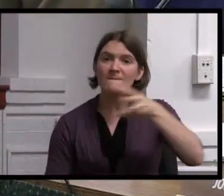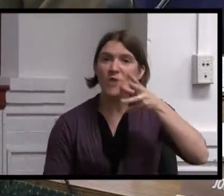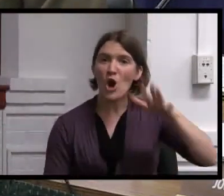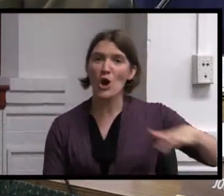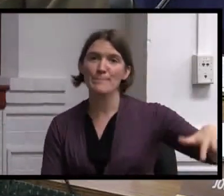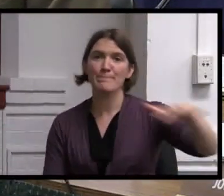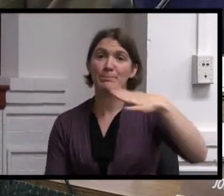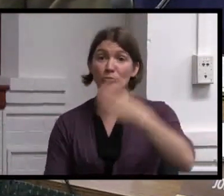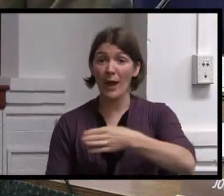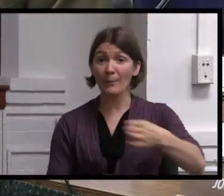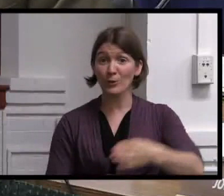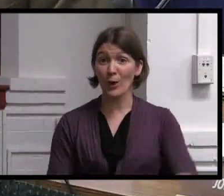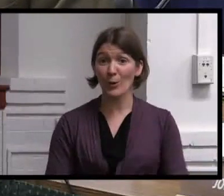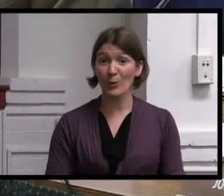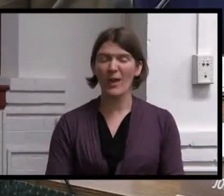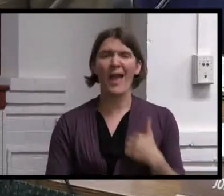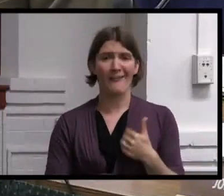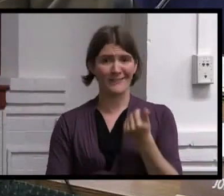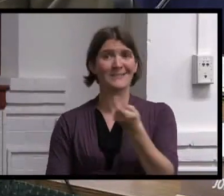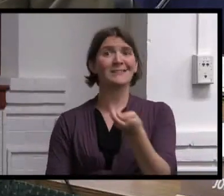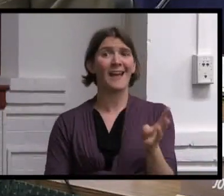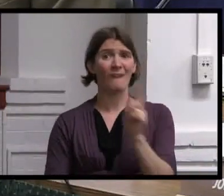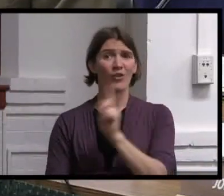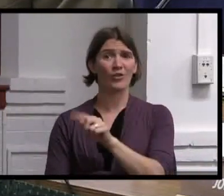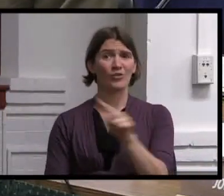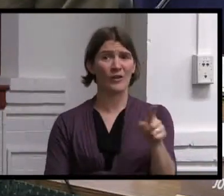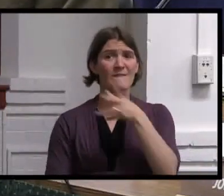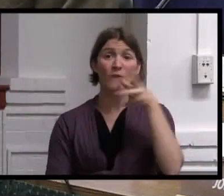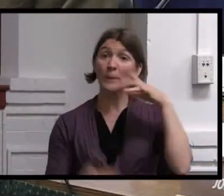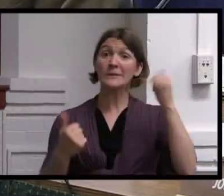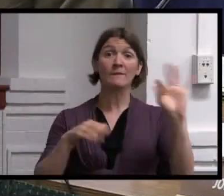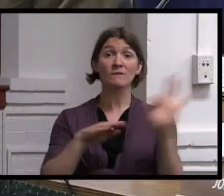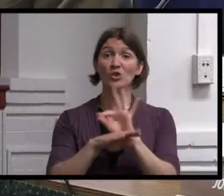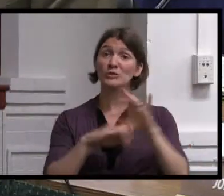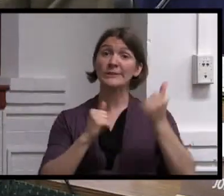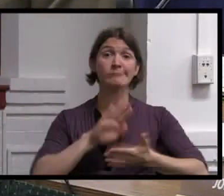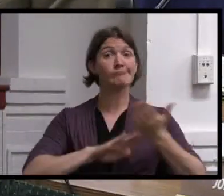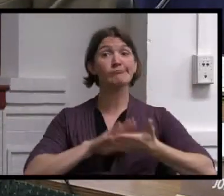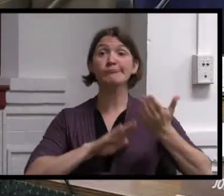Brattleboro. There are several farms that are still in